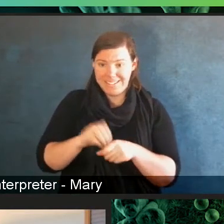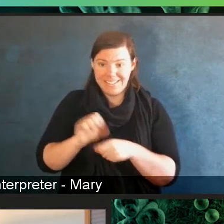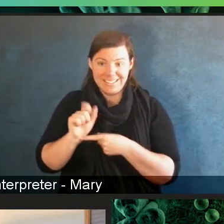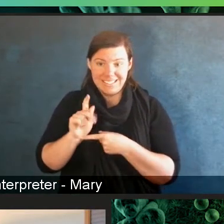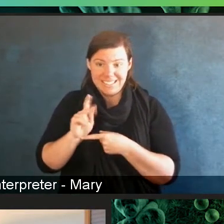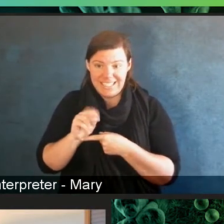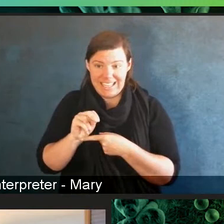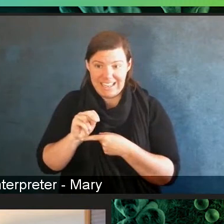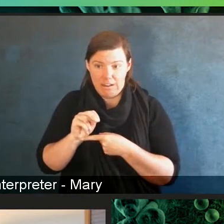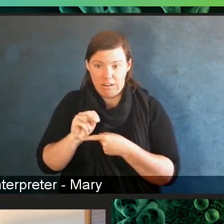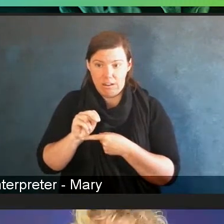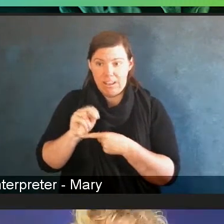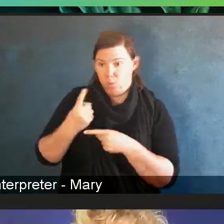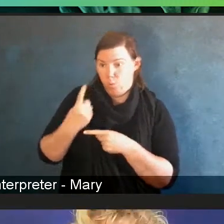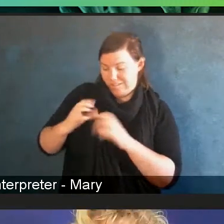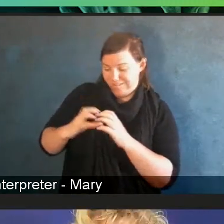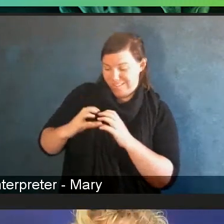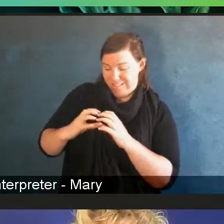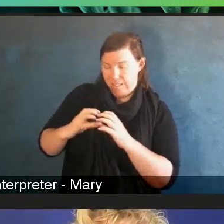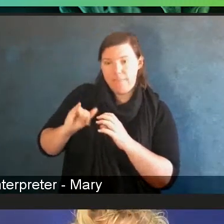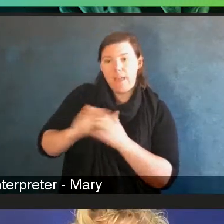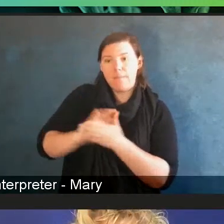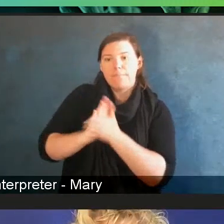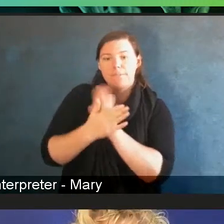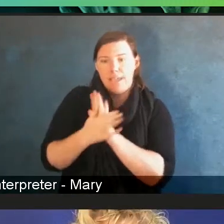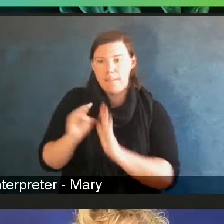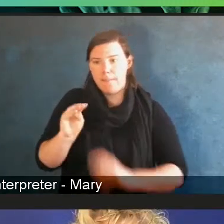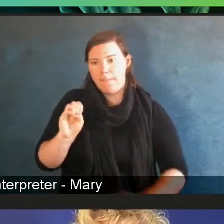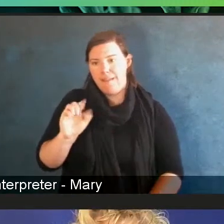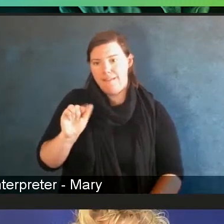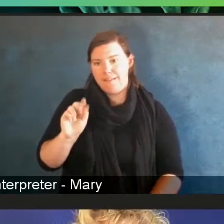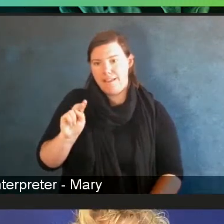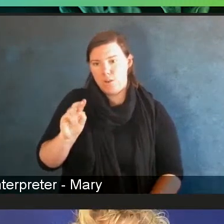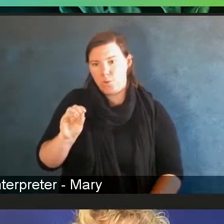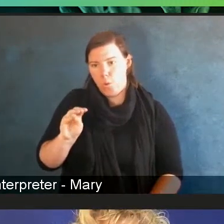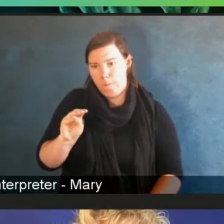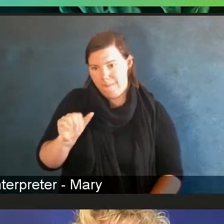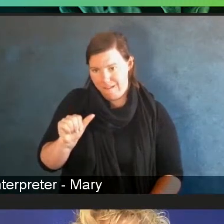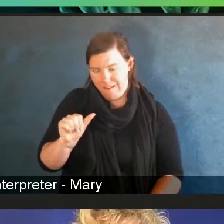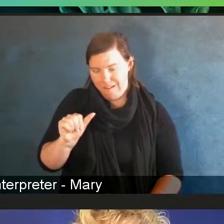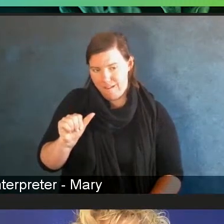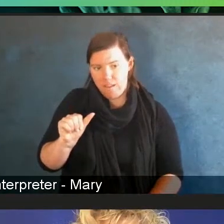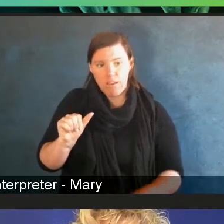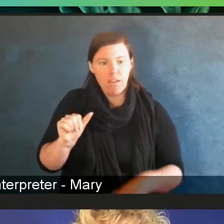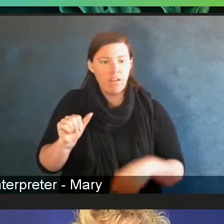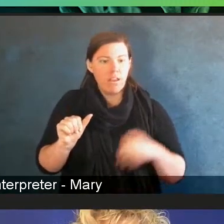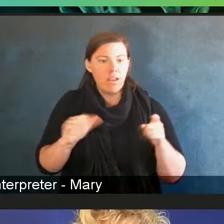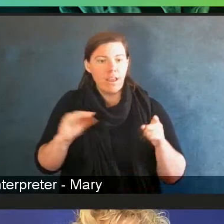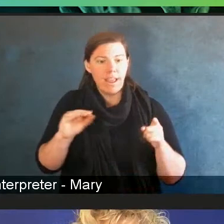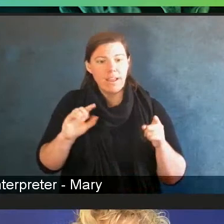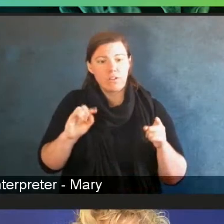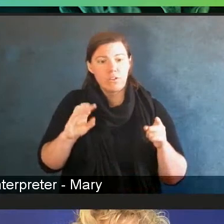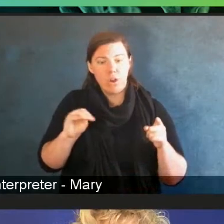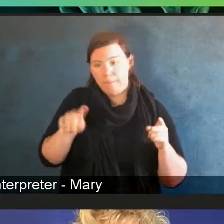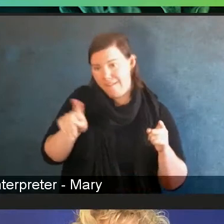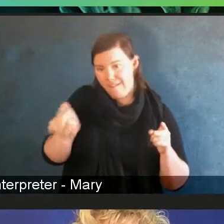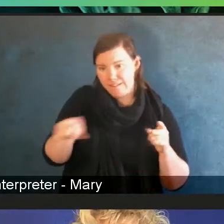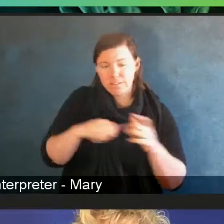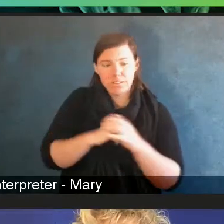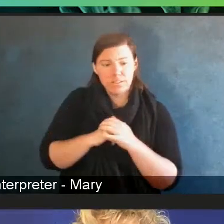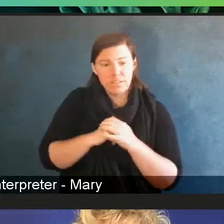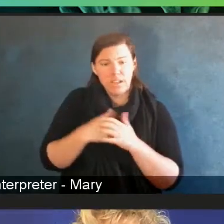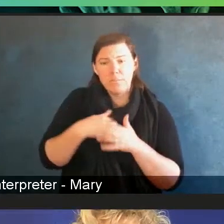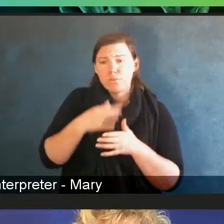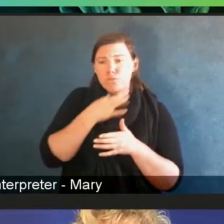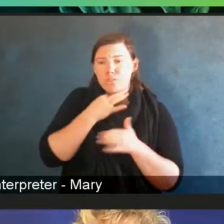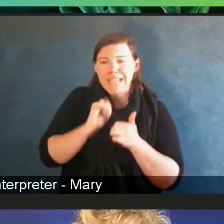And so what's the single biggest thing? Is it the advent of the cloud? Is it what has enabled this? Because I remember just 15 years